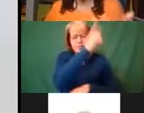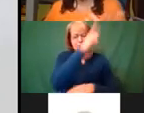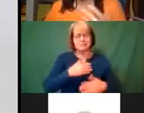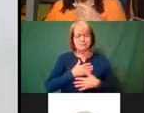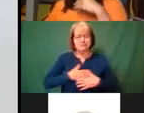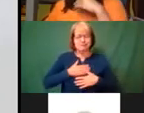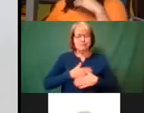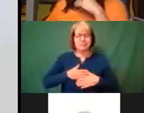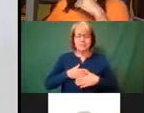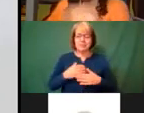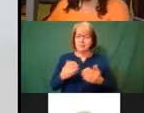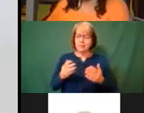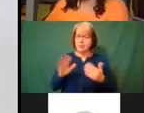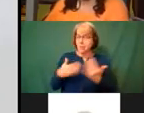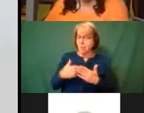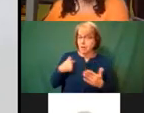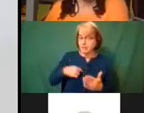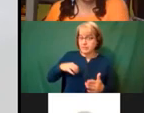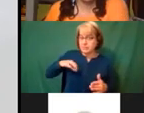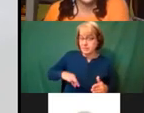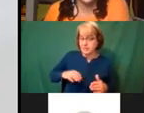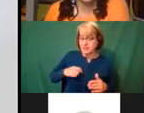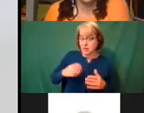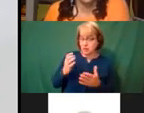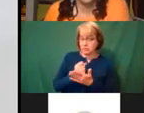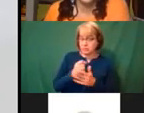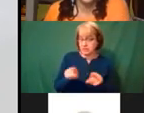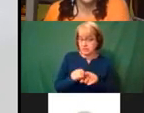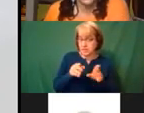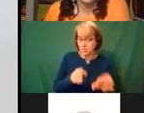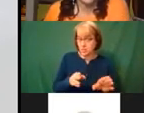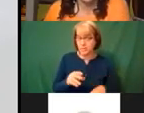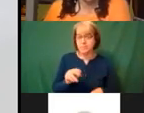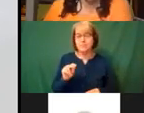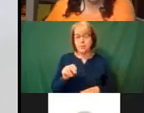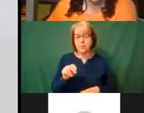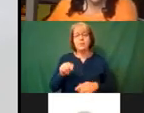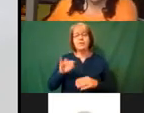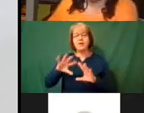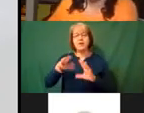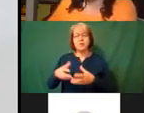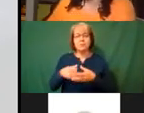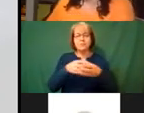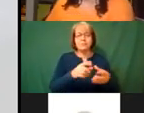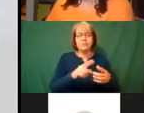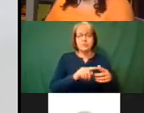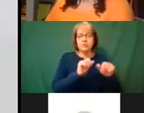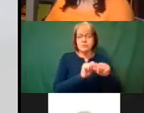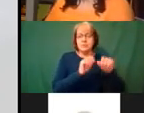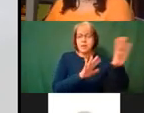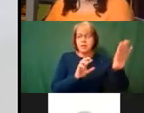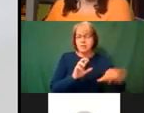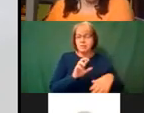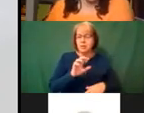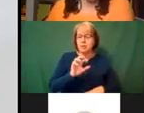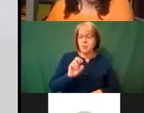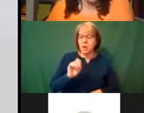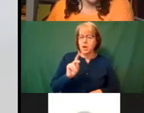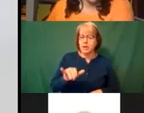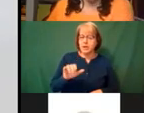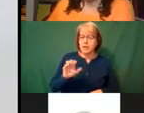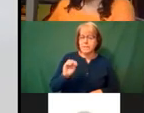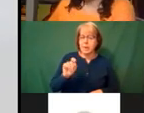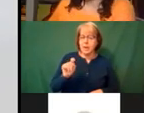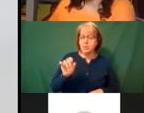we can't always all access them in the same way. And they had just taken a group of women to Rocky Mountain National Park in Colorado. And this is what she posted, you